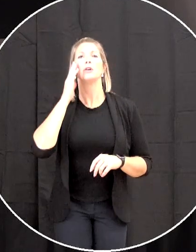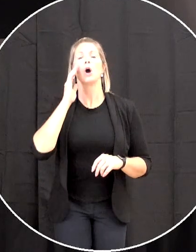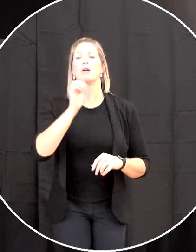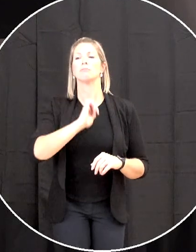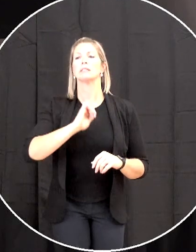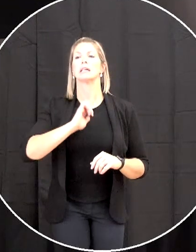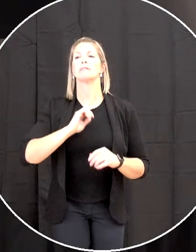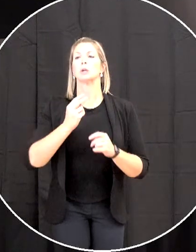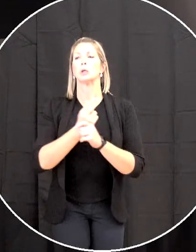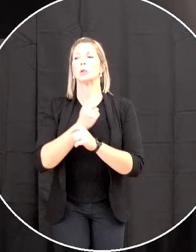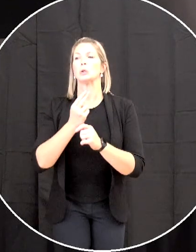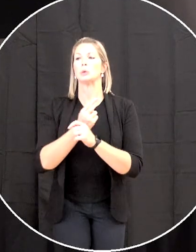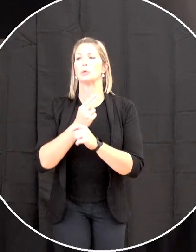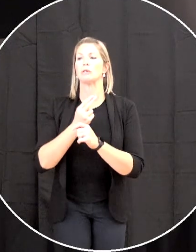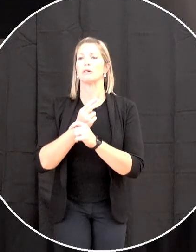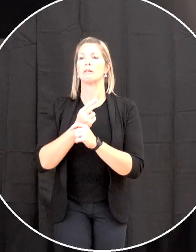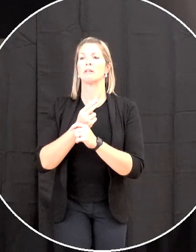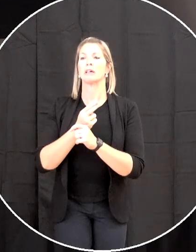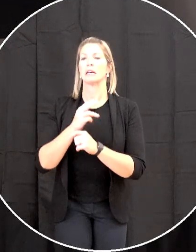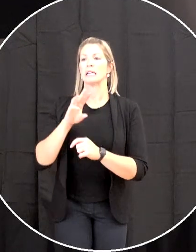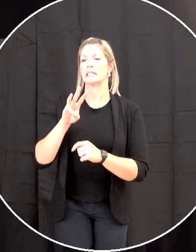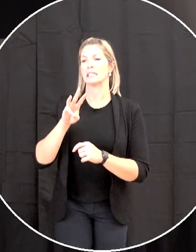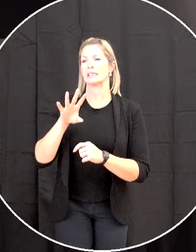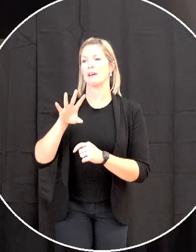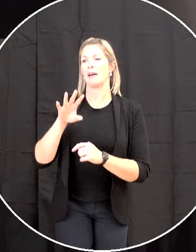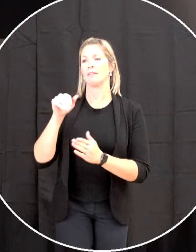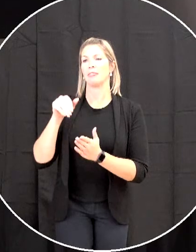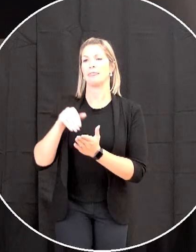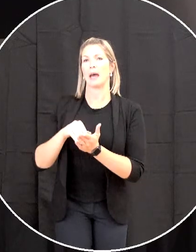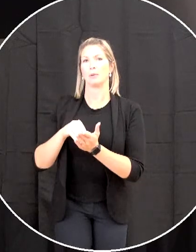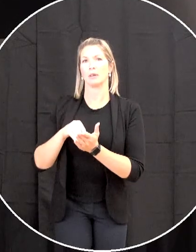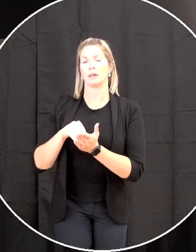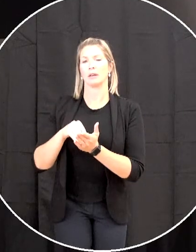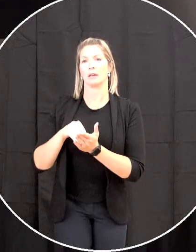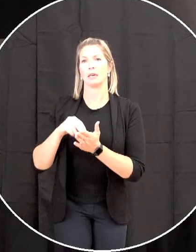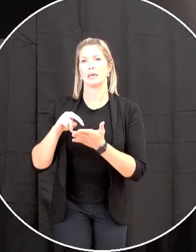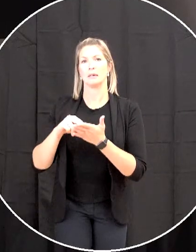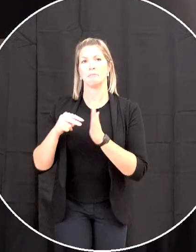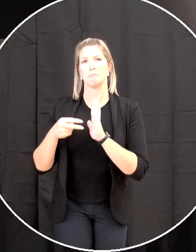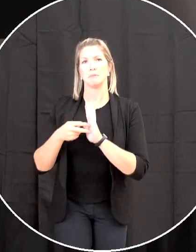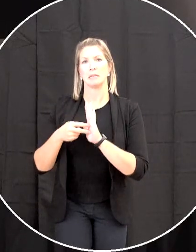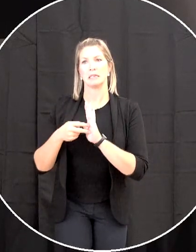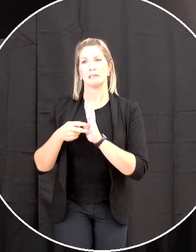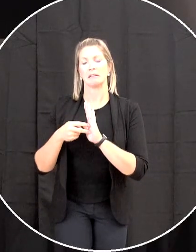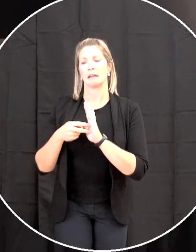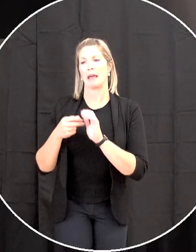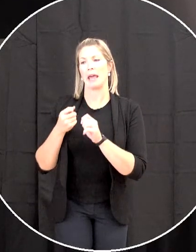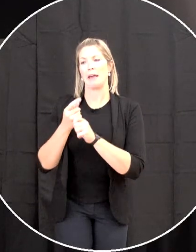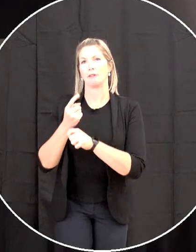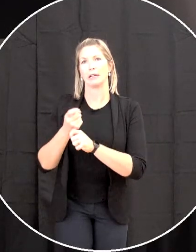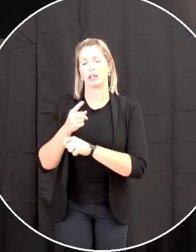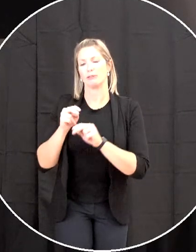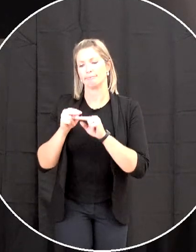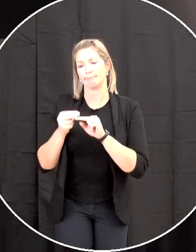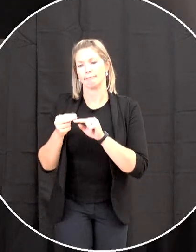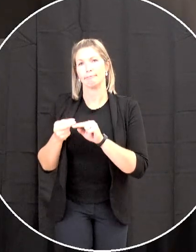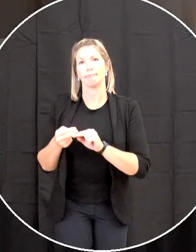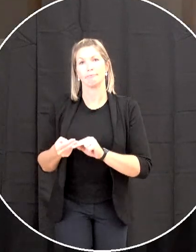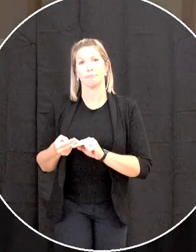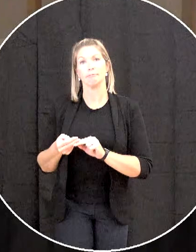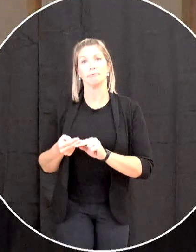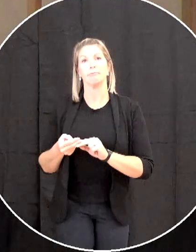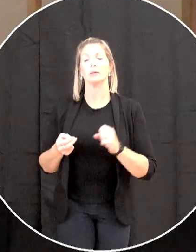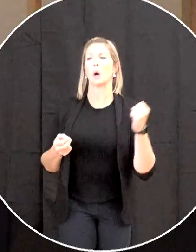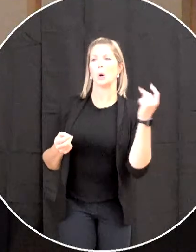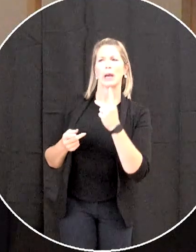the round number of 65,000. So there's been, in the last couple of years, a bit of a decrease from that then. Yeah. Yeah,